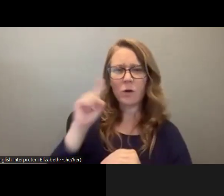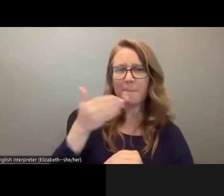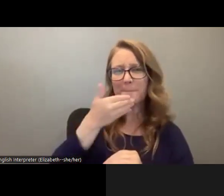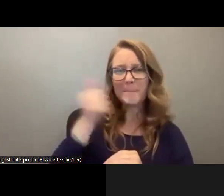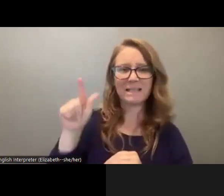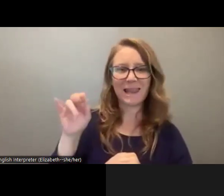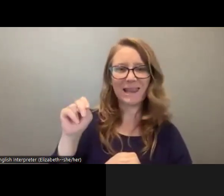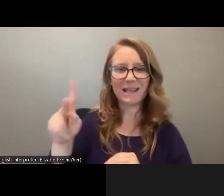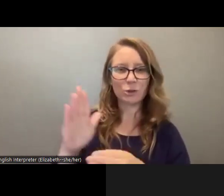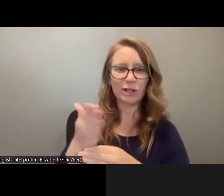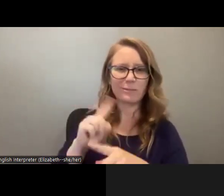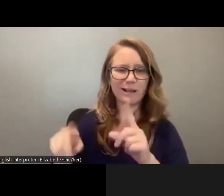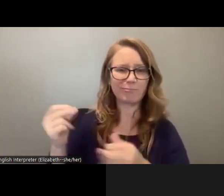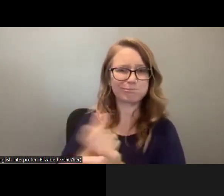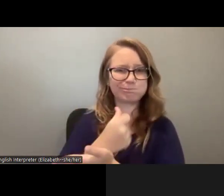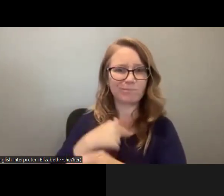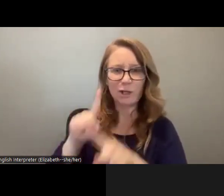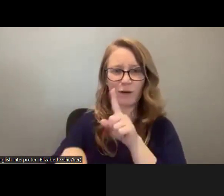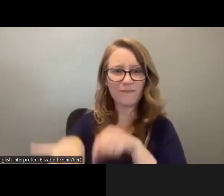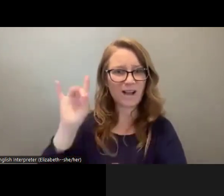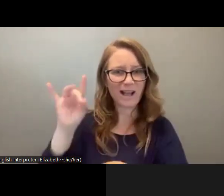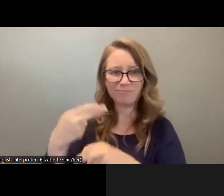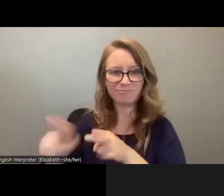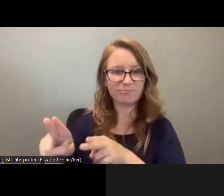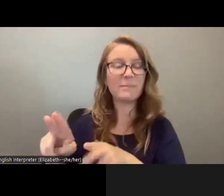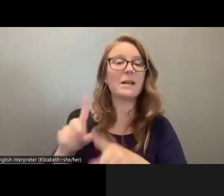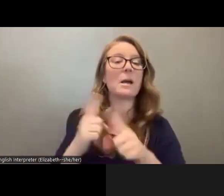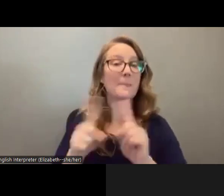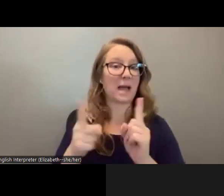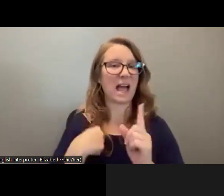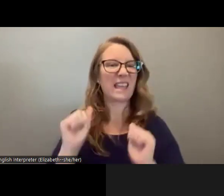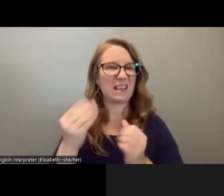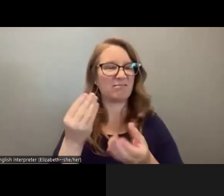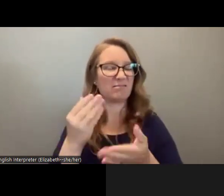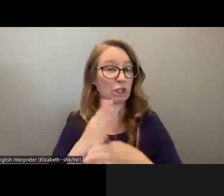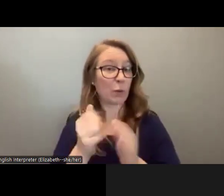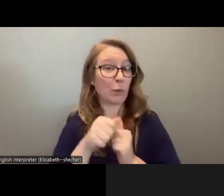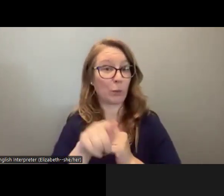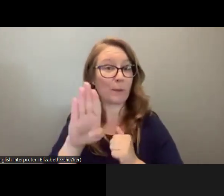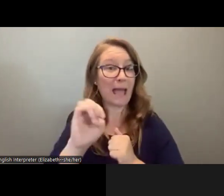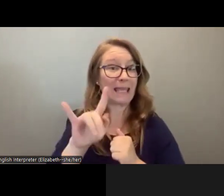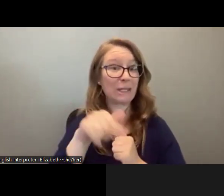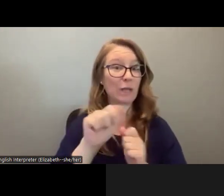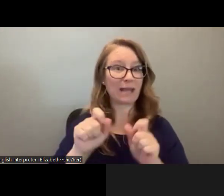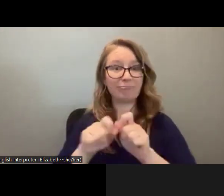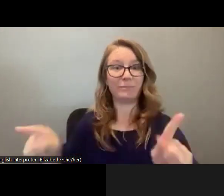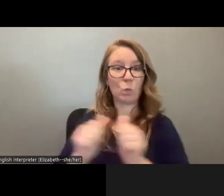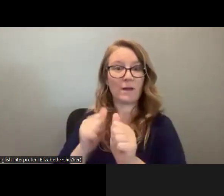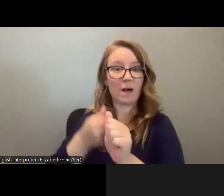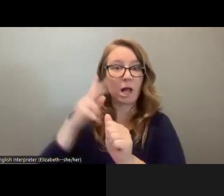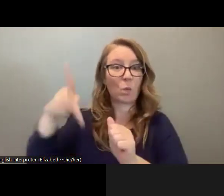share that, and unfortunately I couldn't find it in the interim, but I can share that with you, Becky, if you all wanted to share that with the follow-up